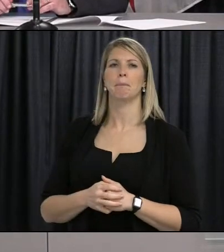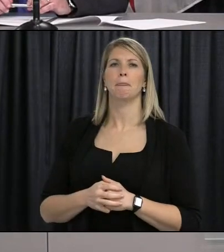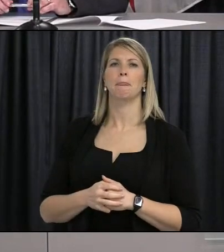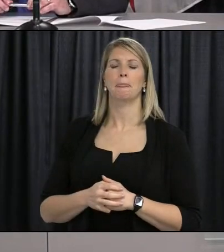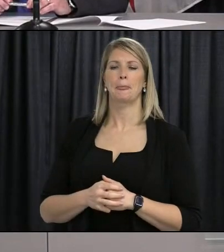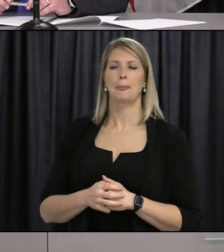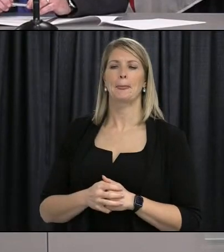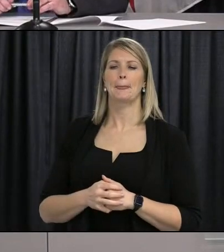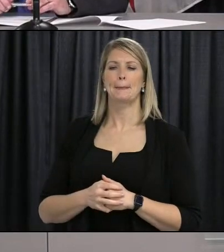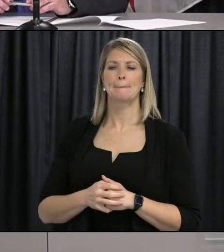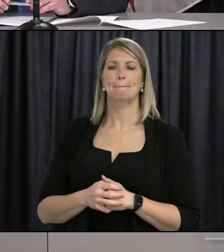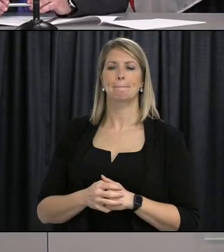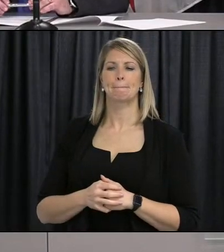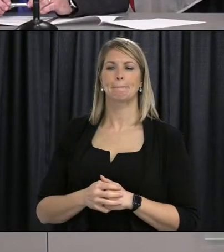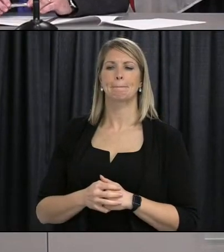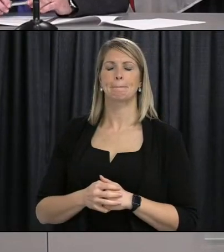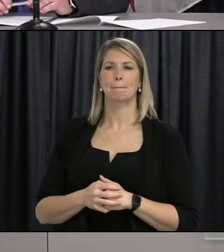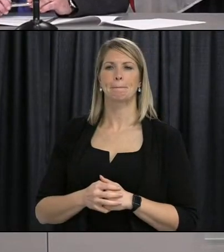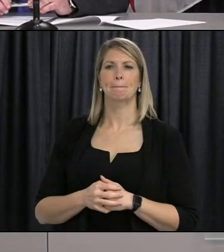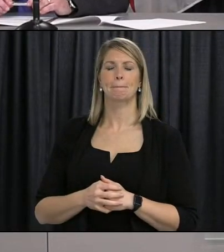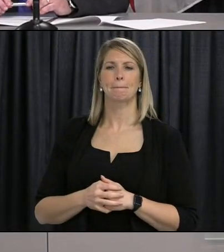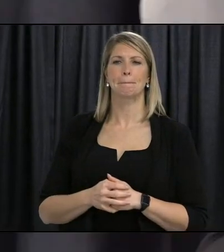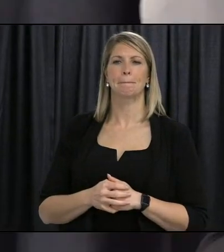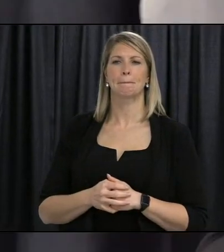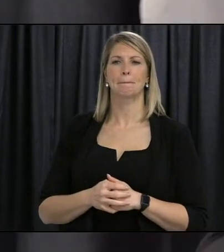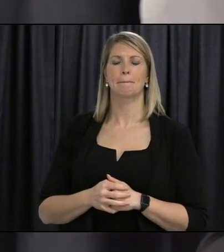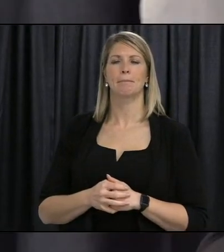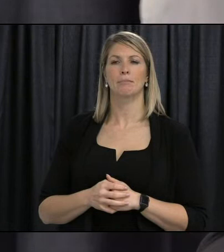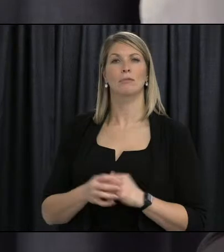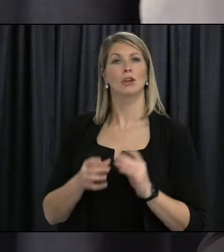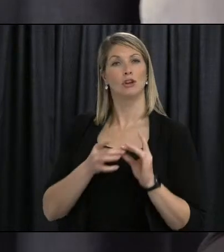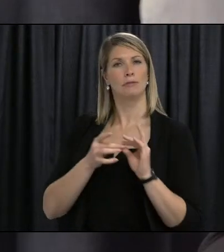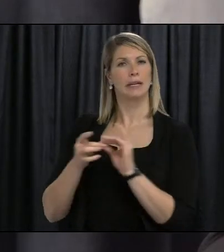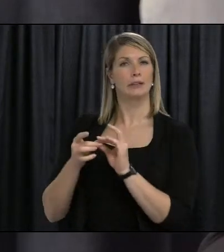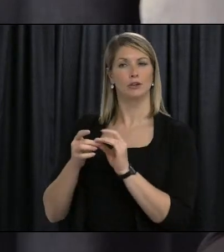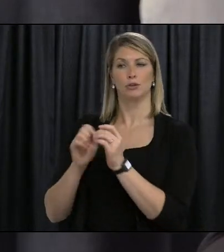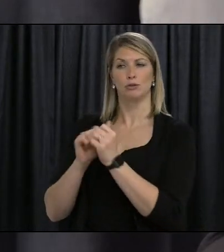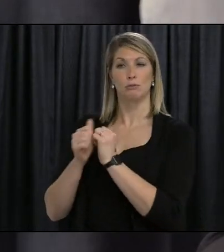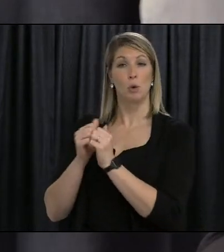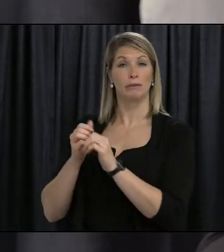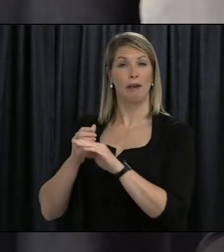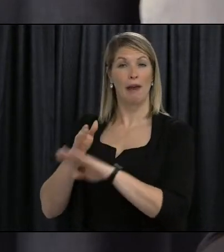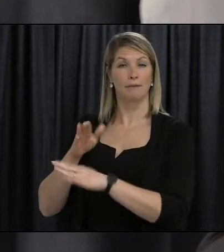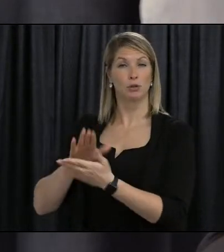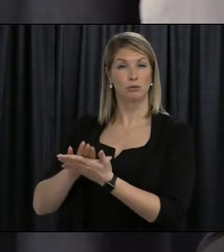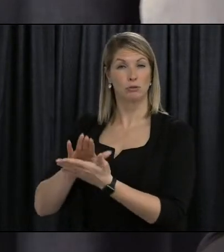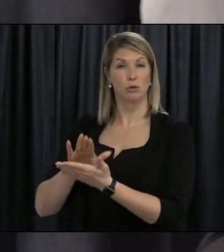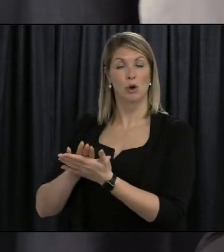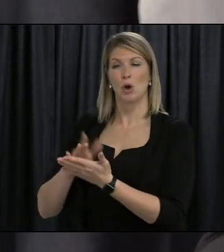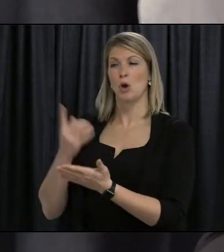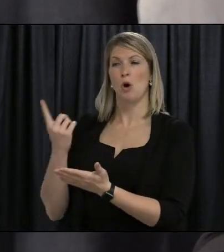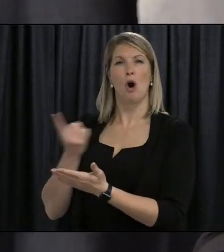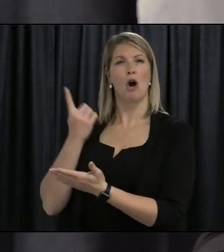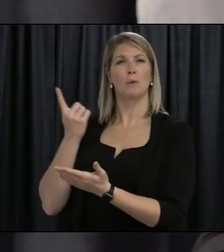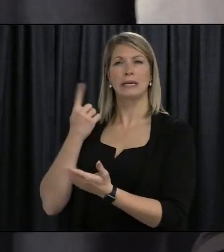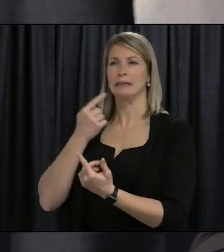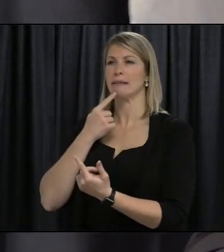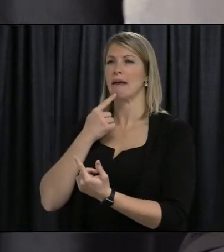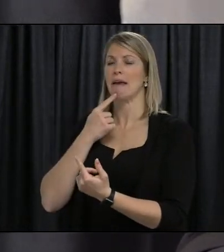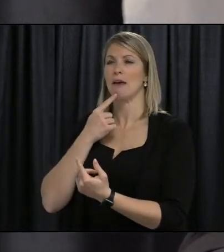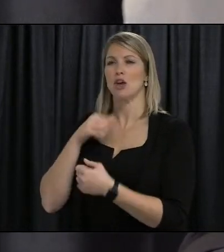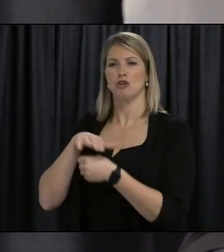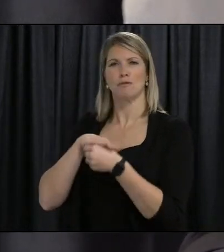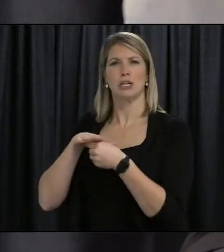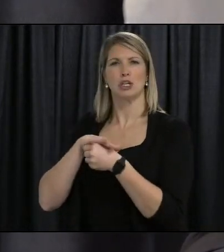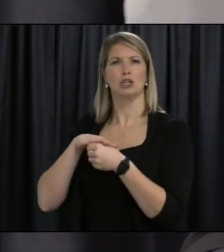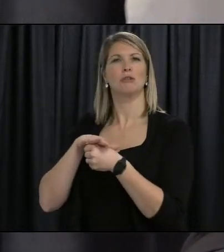we released the information with respect to extracurricular activities, that we would assess on a regional basis. So as